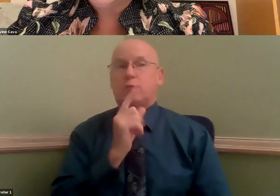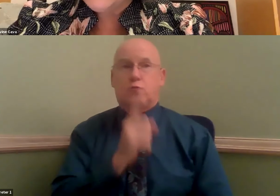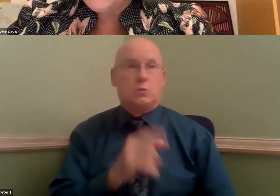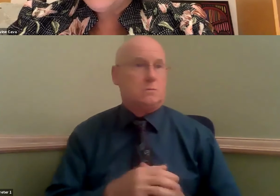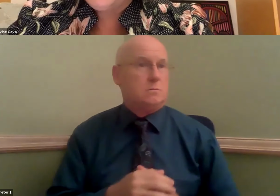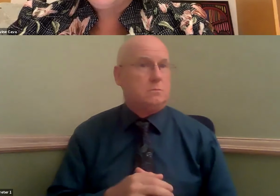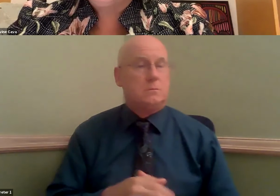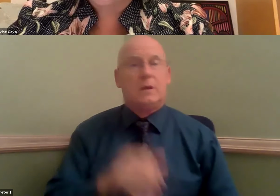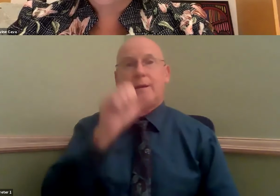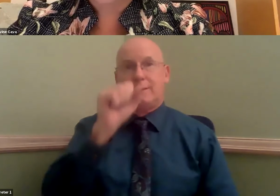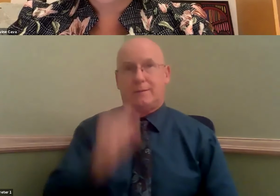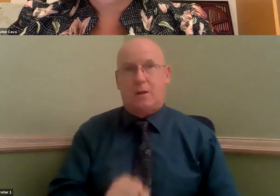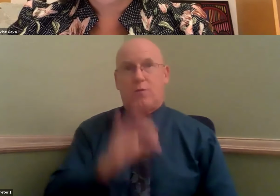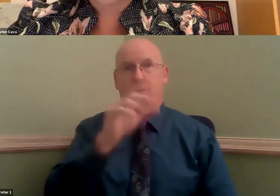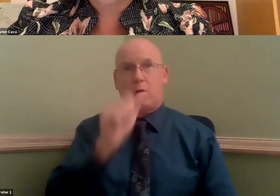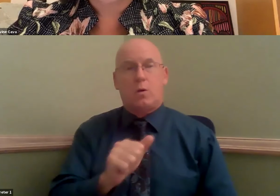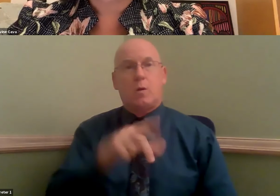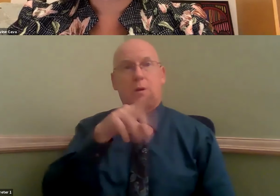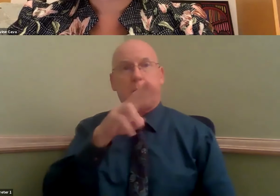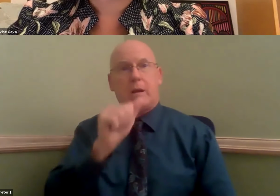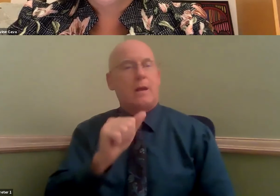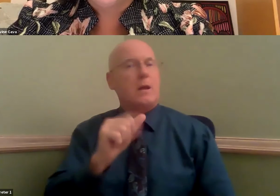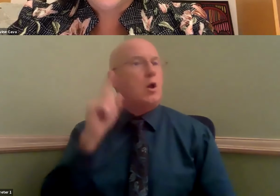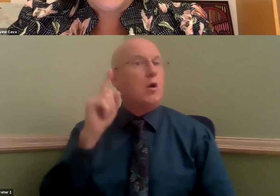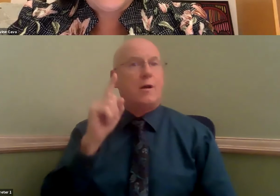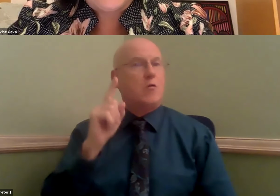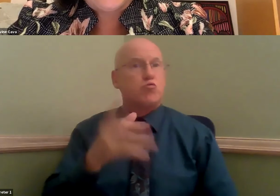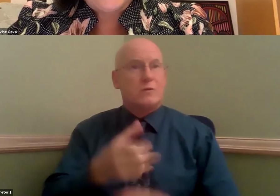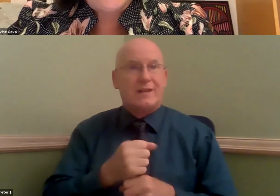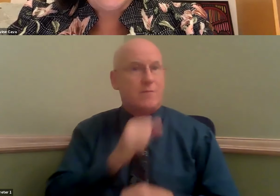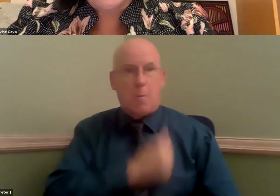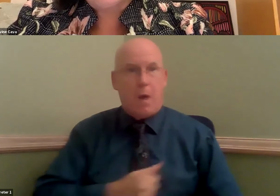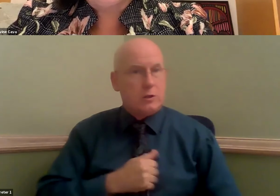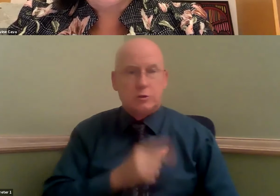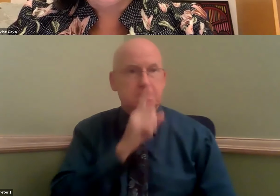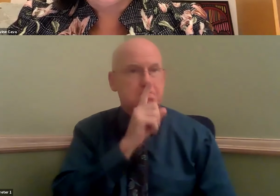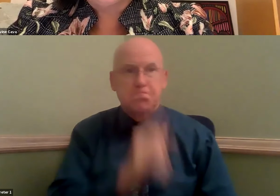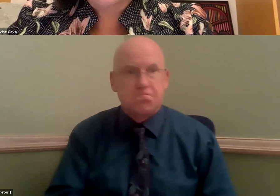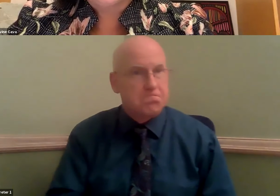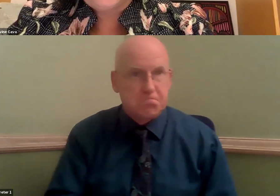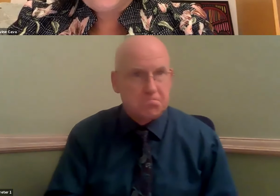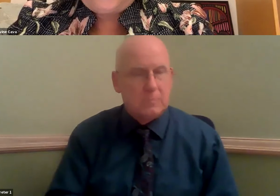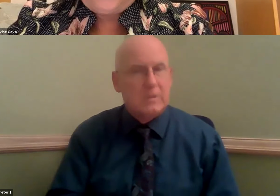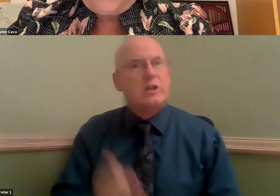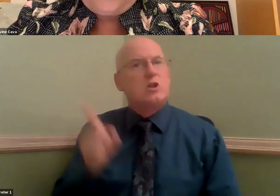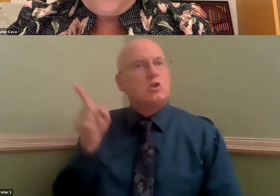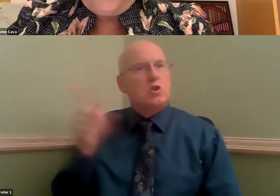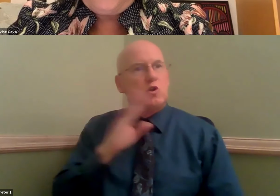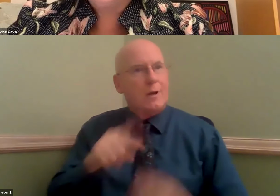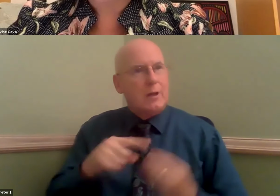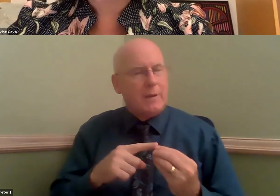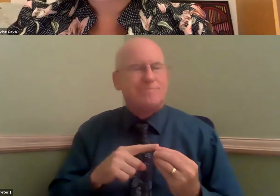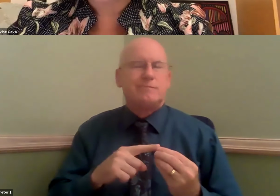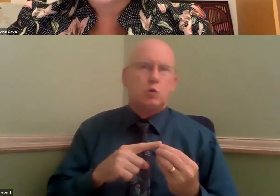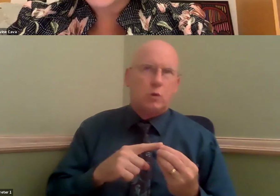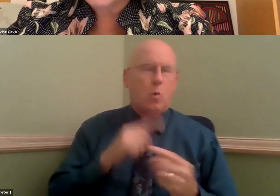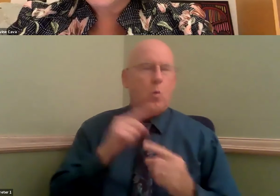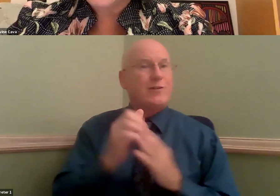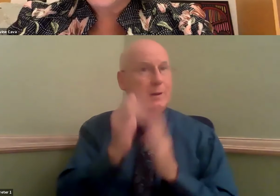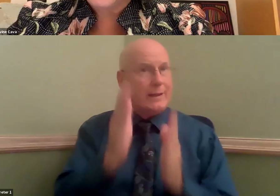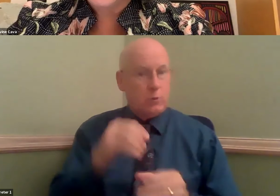South Florida PBA has not received that apology. And I would further state that what Chief's talking about, look, when you're a leader in our